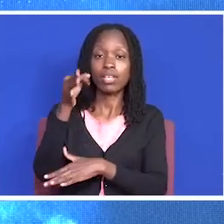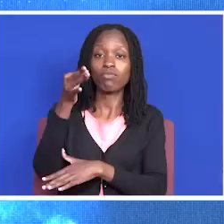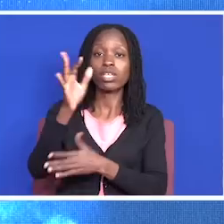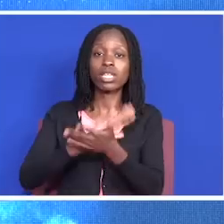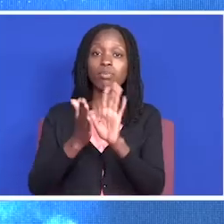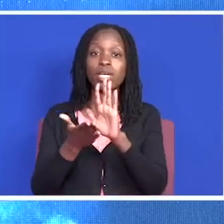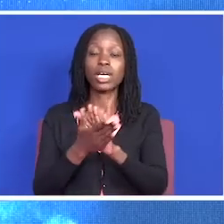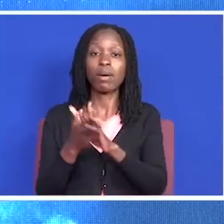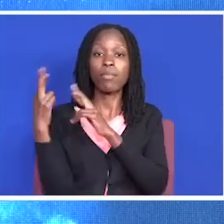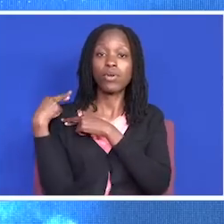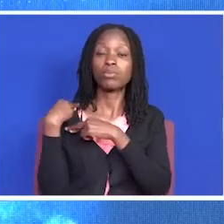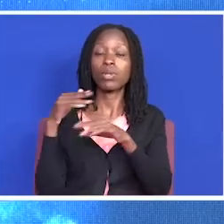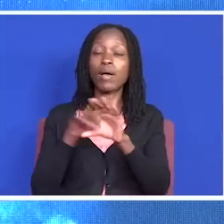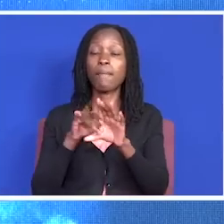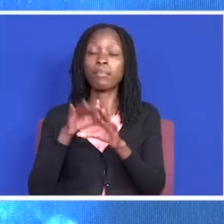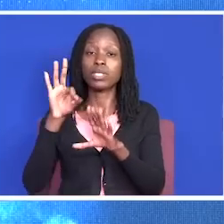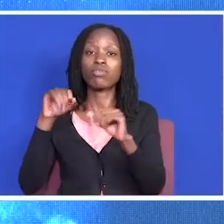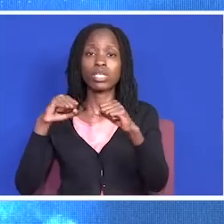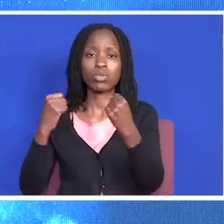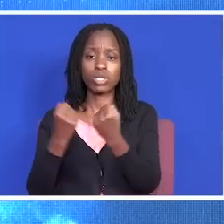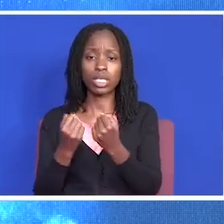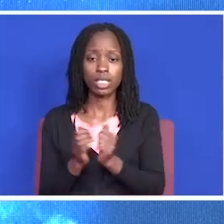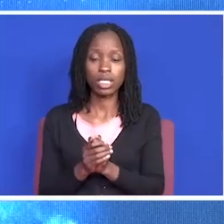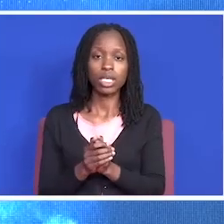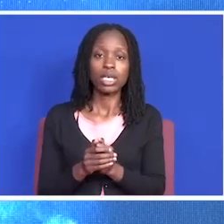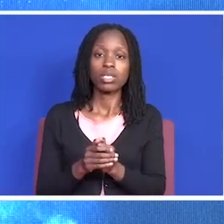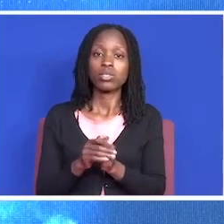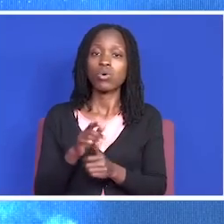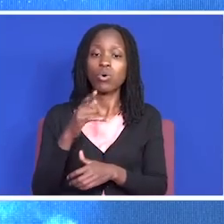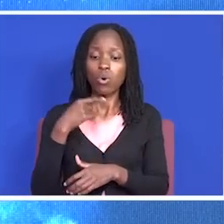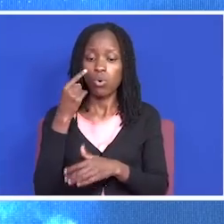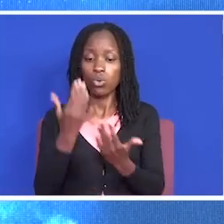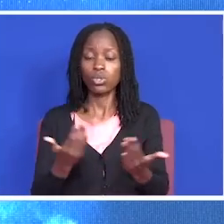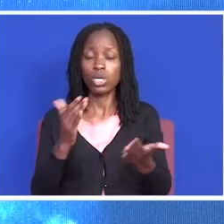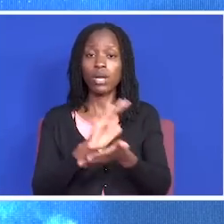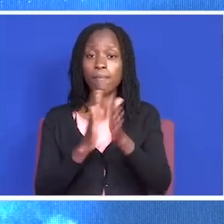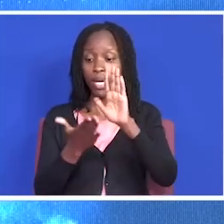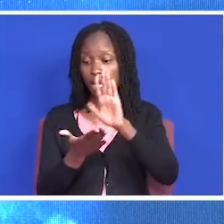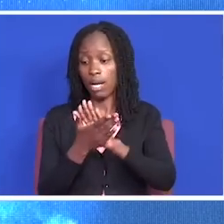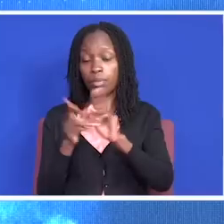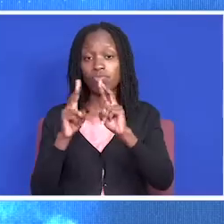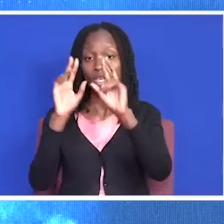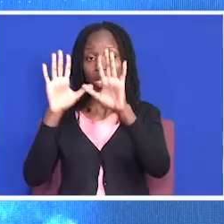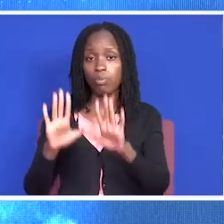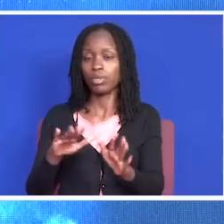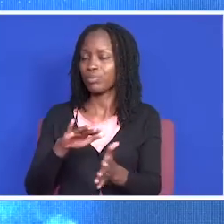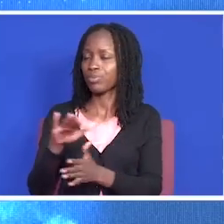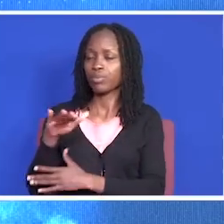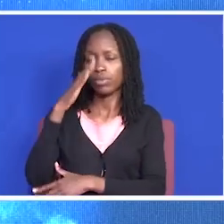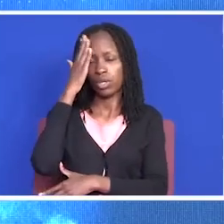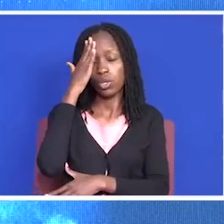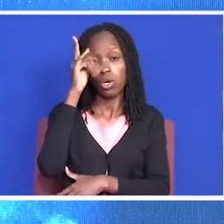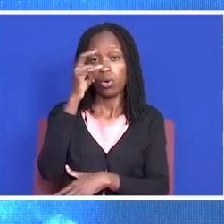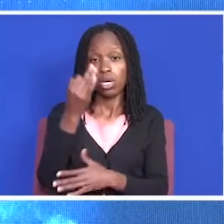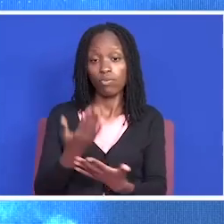members of society. So who we become is very, very important. You know, one of the things